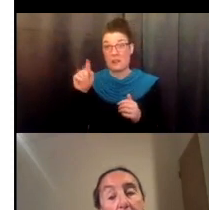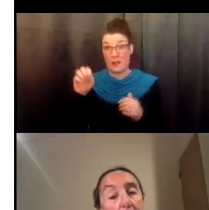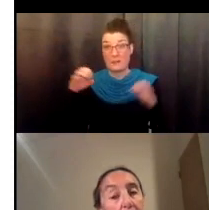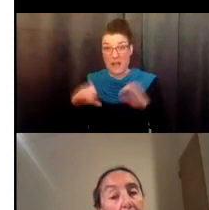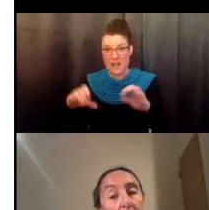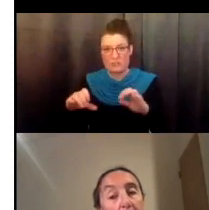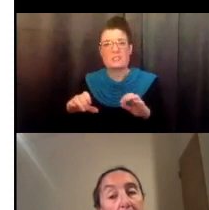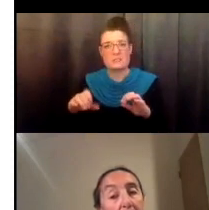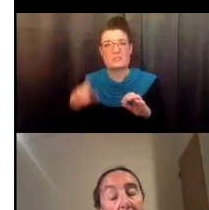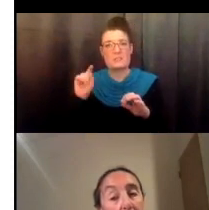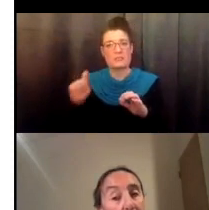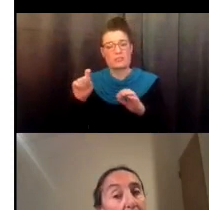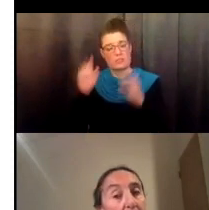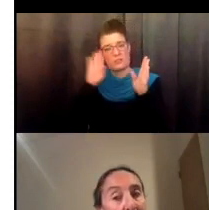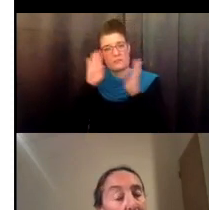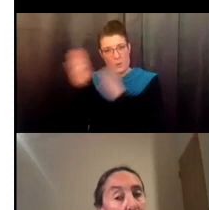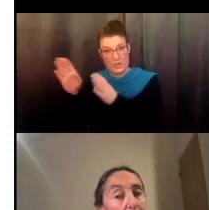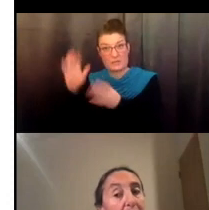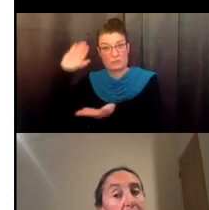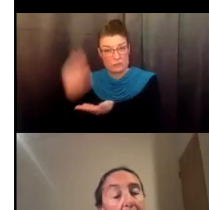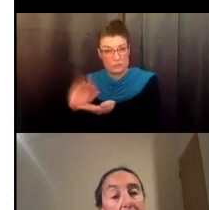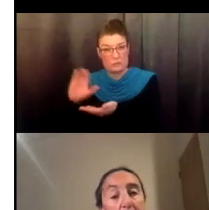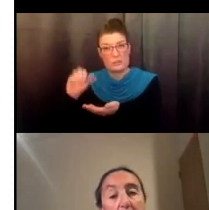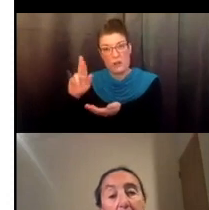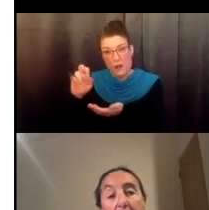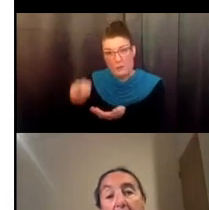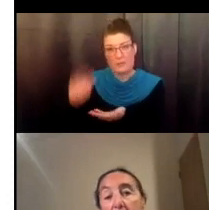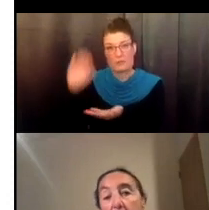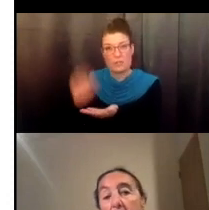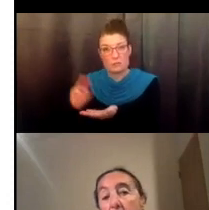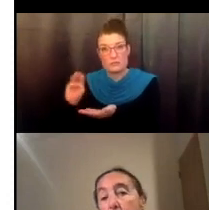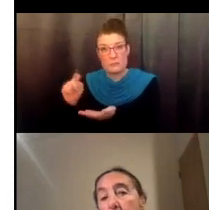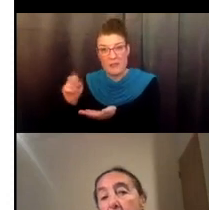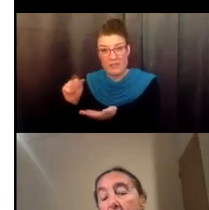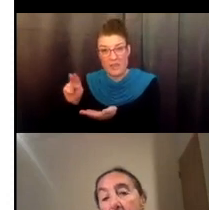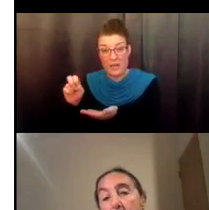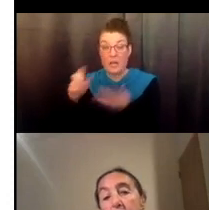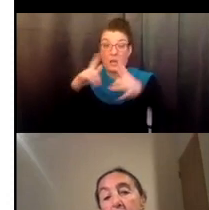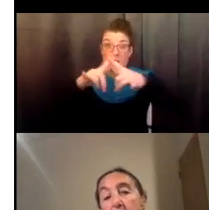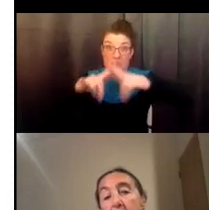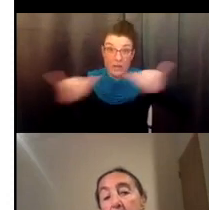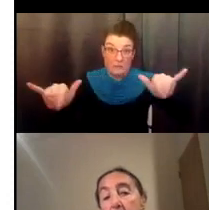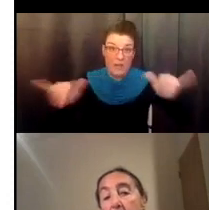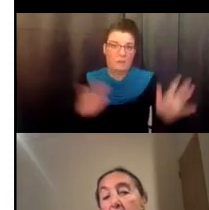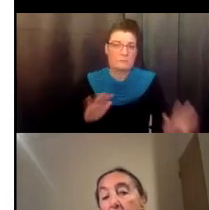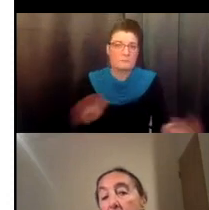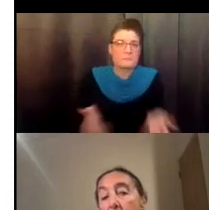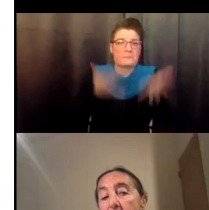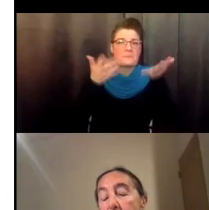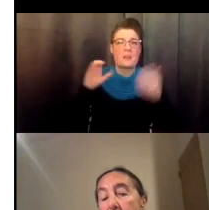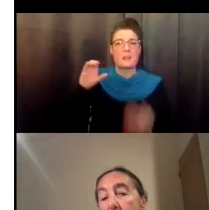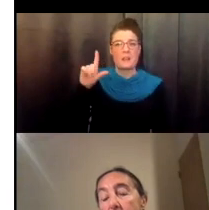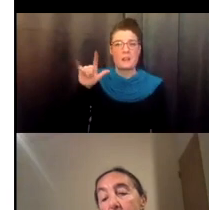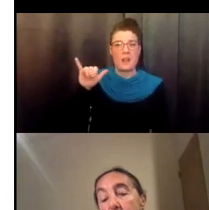simultaneously reducing carbon and methane and other greenhouse gas emissions, and on building climate resilience. And